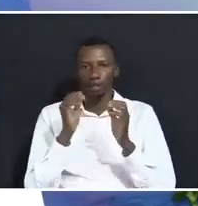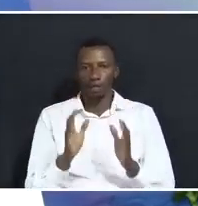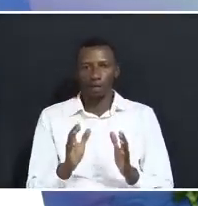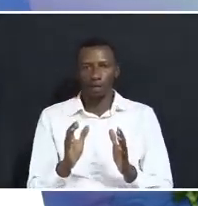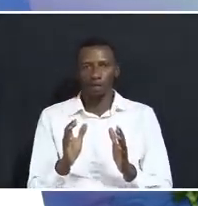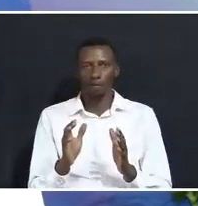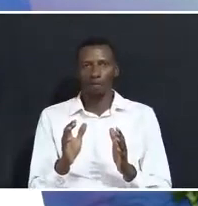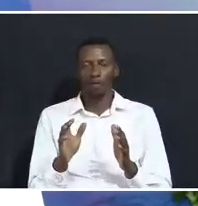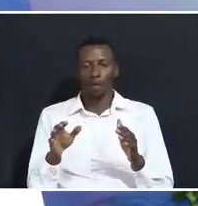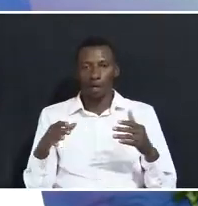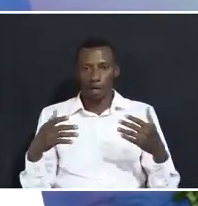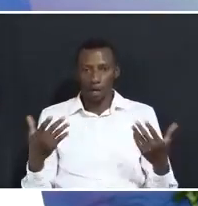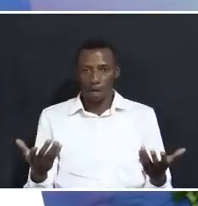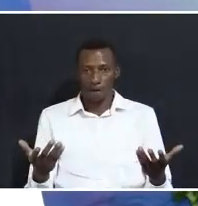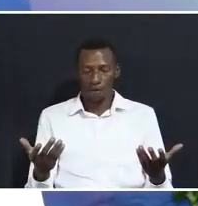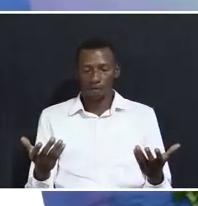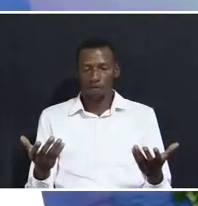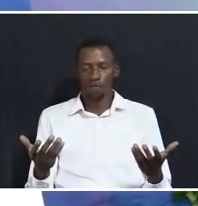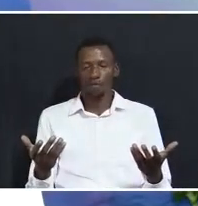By laying